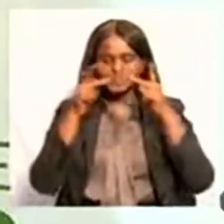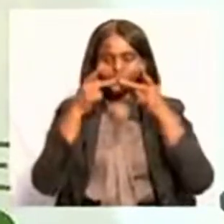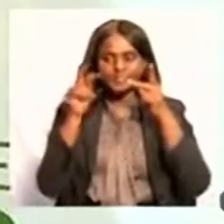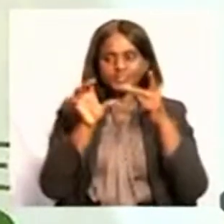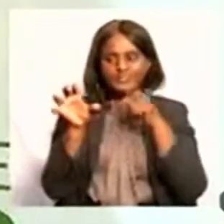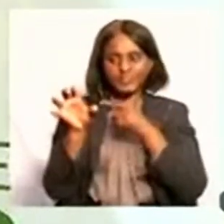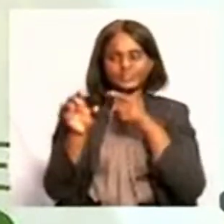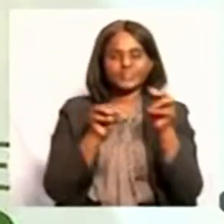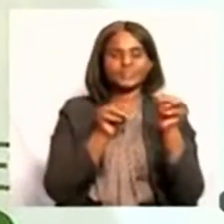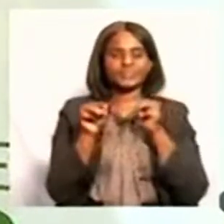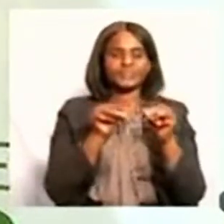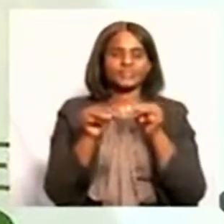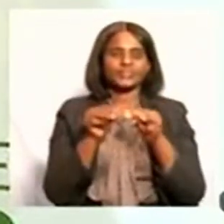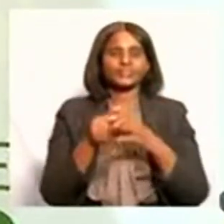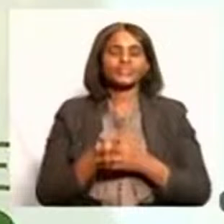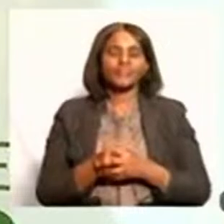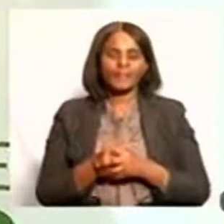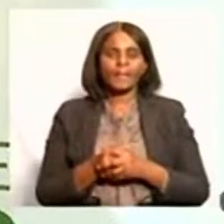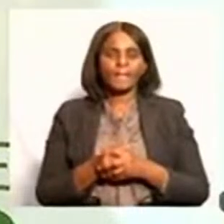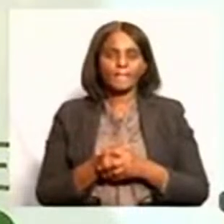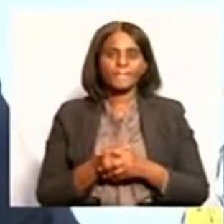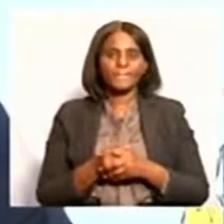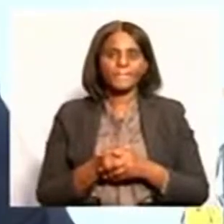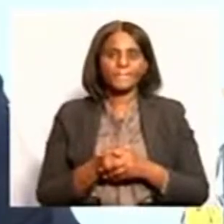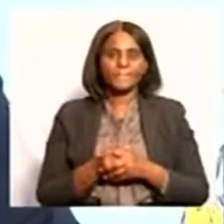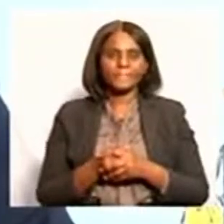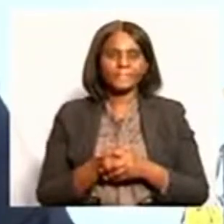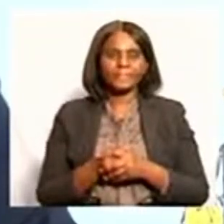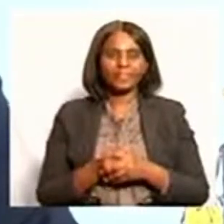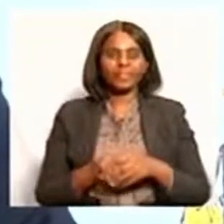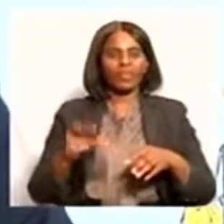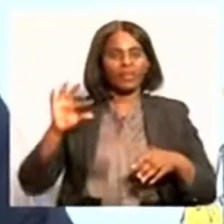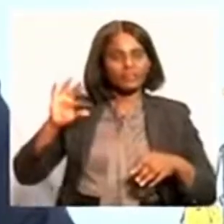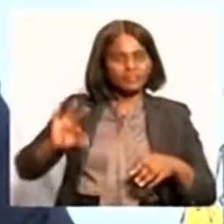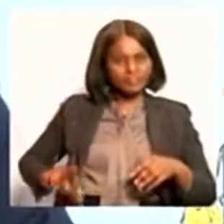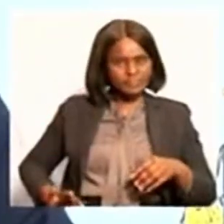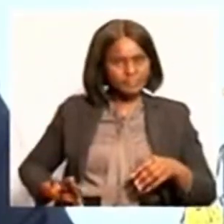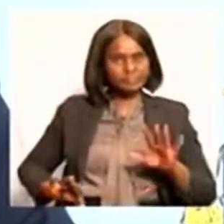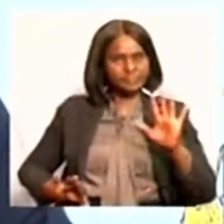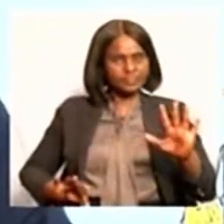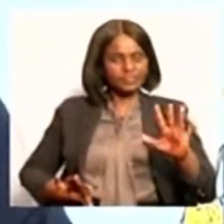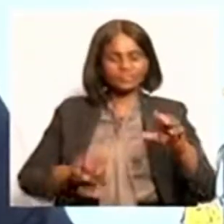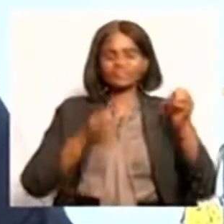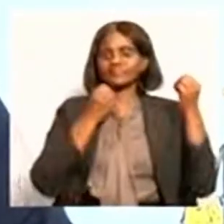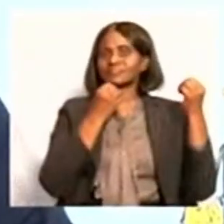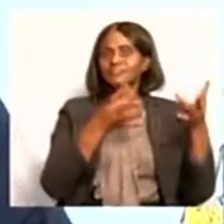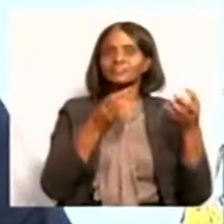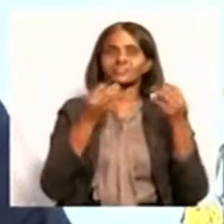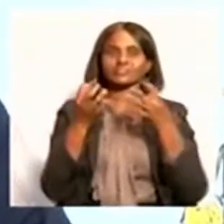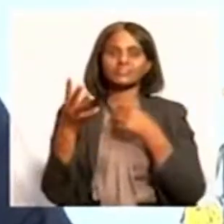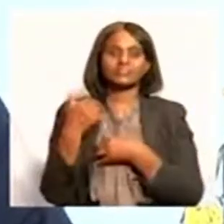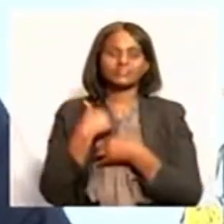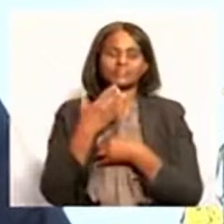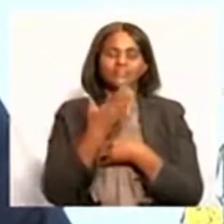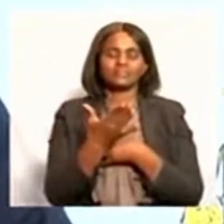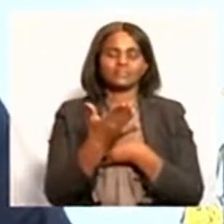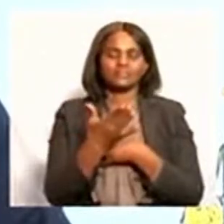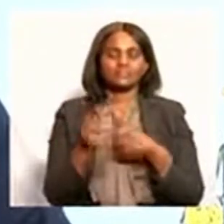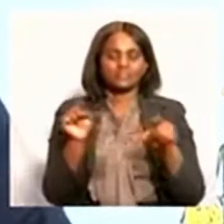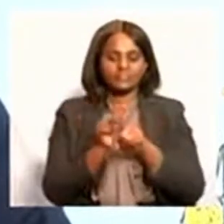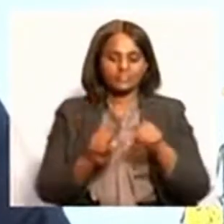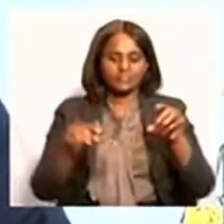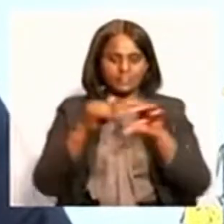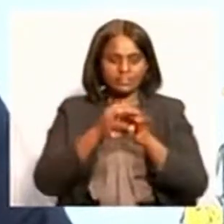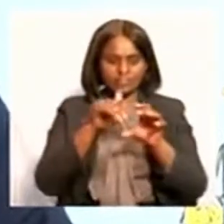sector management? Okay. The long-term benefits are quite many, and they